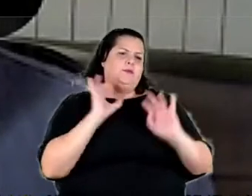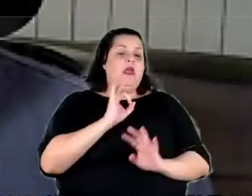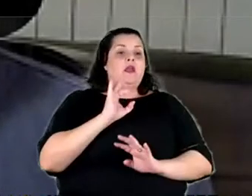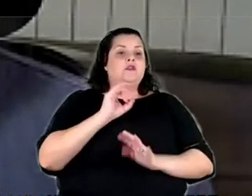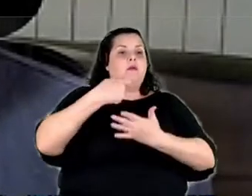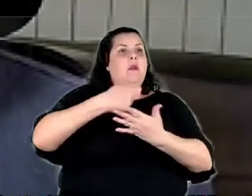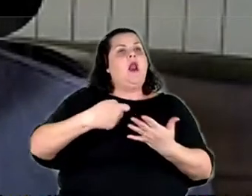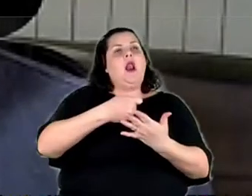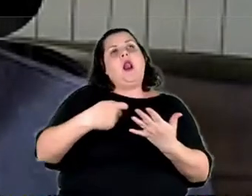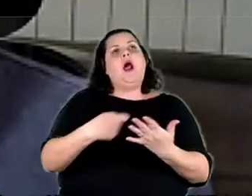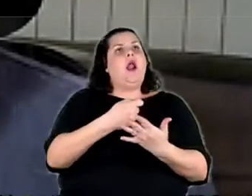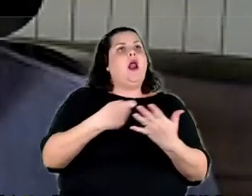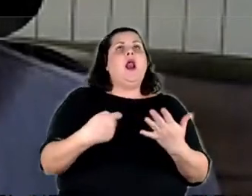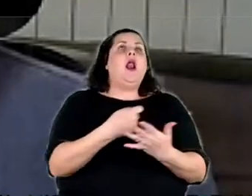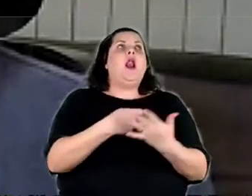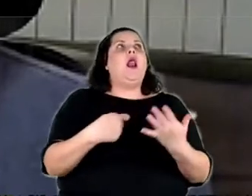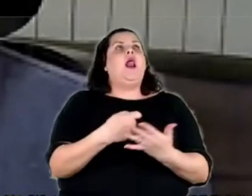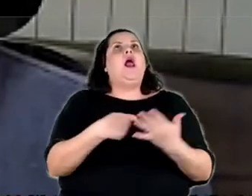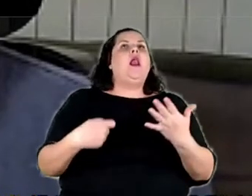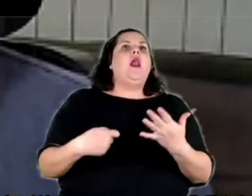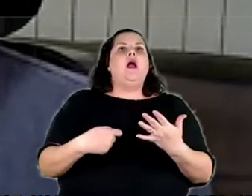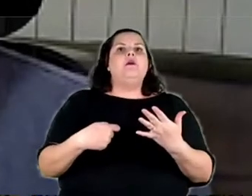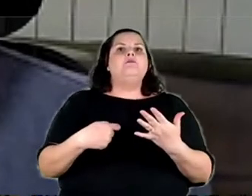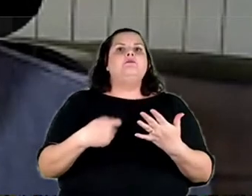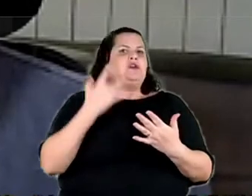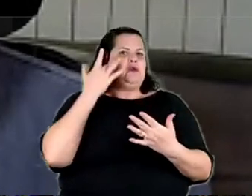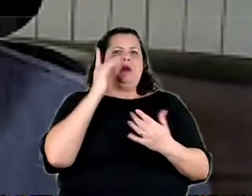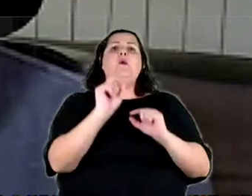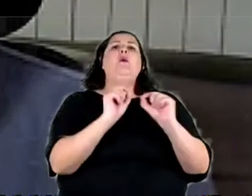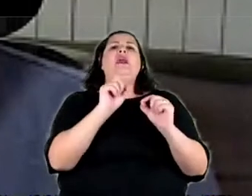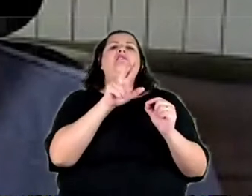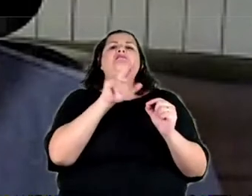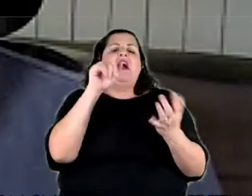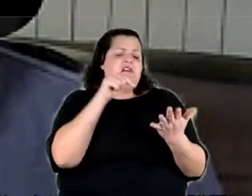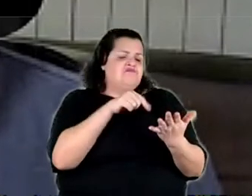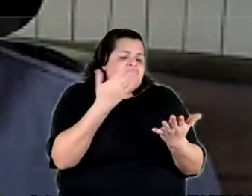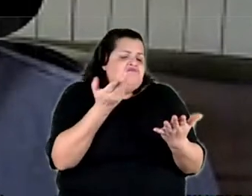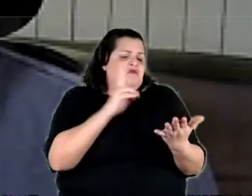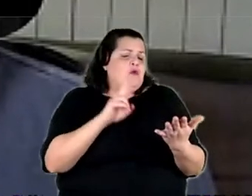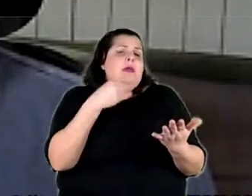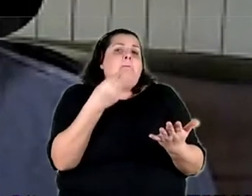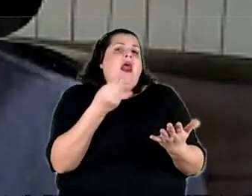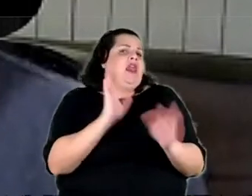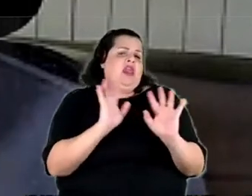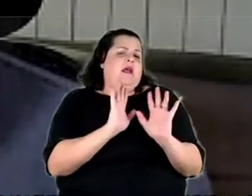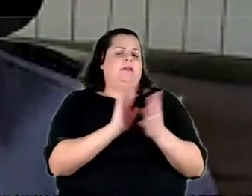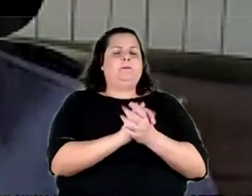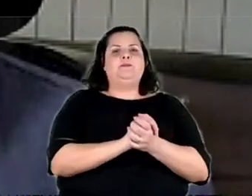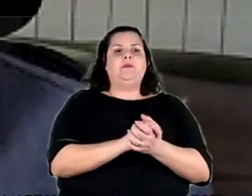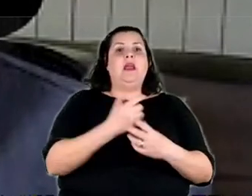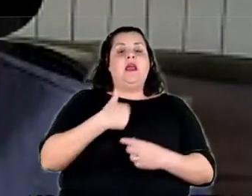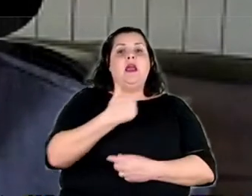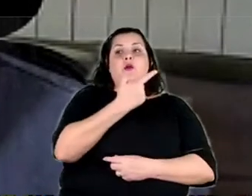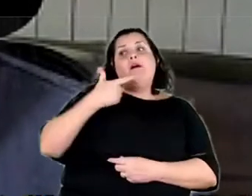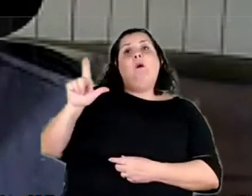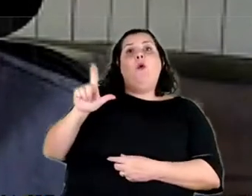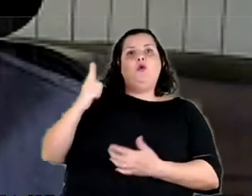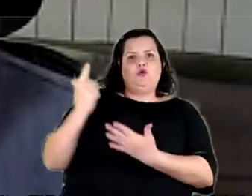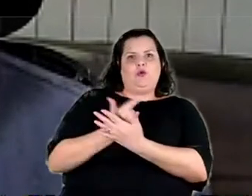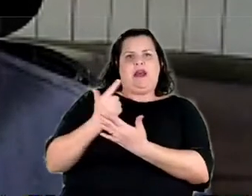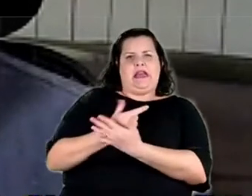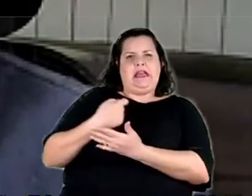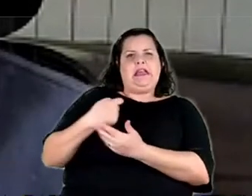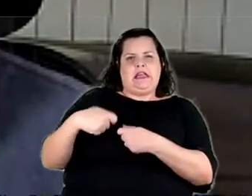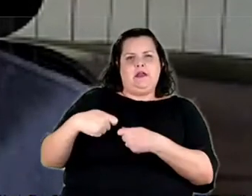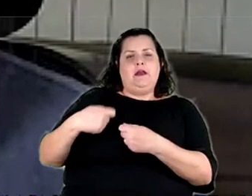And I was working on a previous book at the time, which was a very difficult project and was not